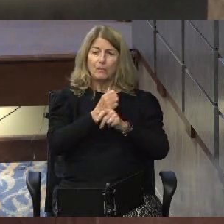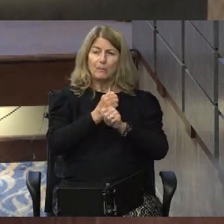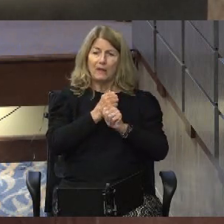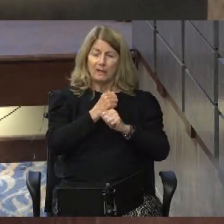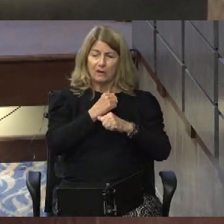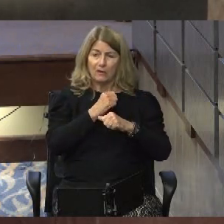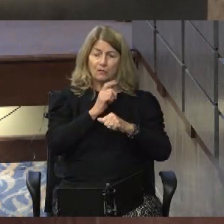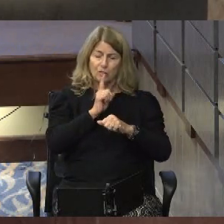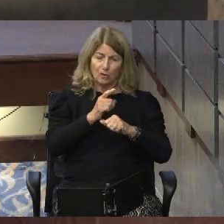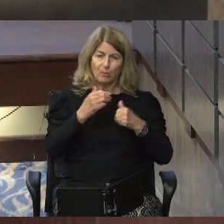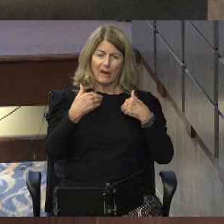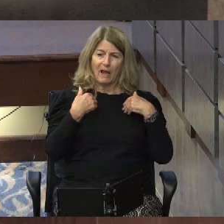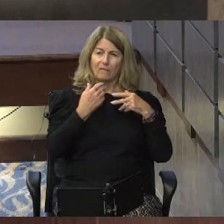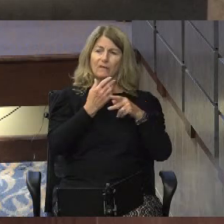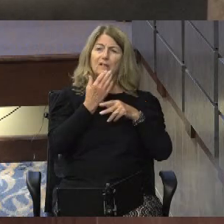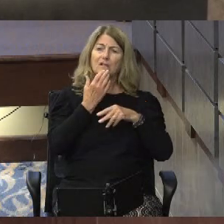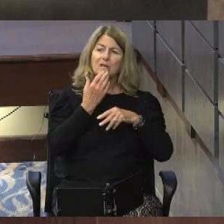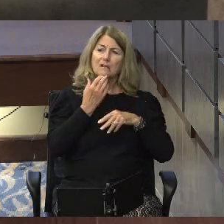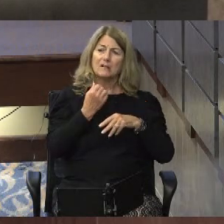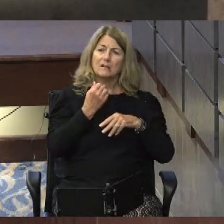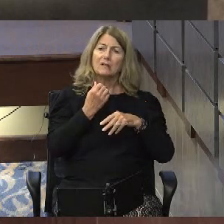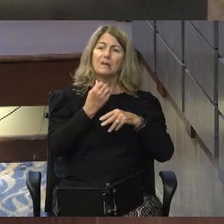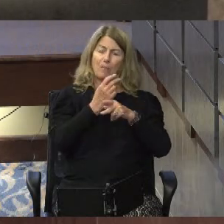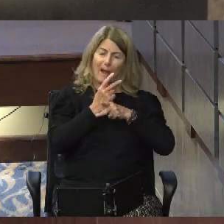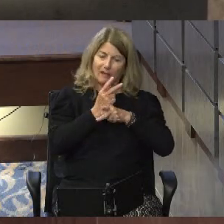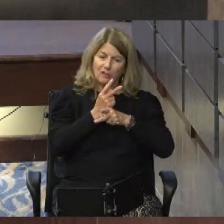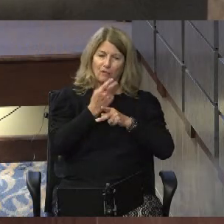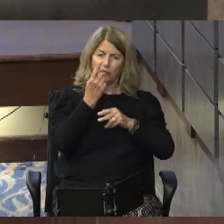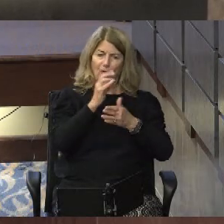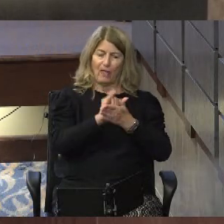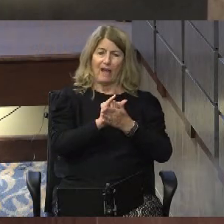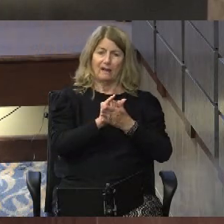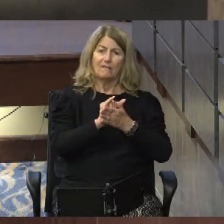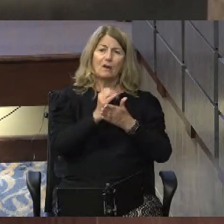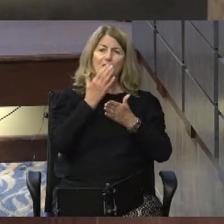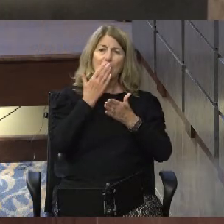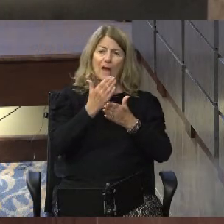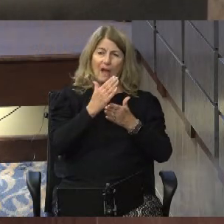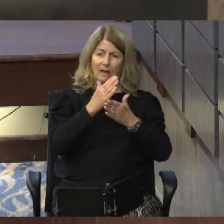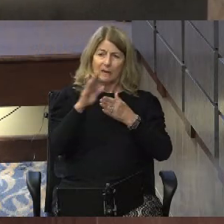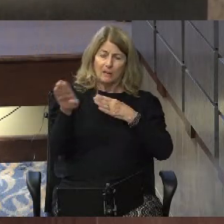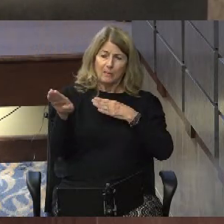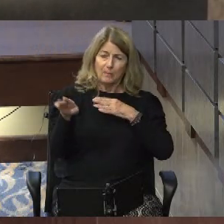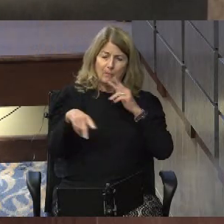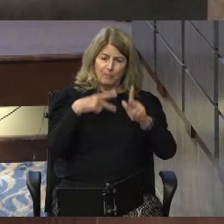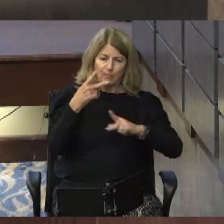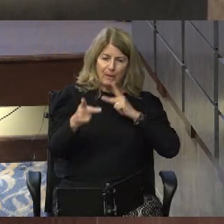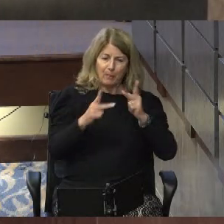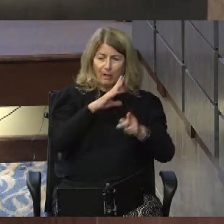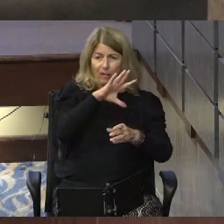If there are bad actors in the community who are engaging in criminal behaviors,